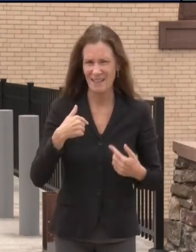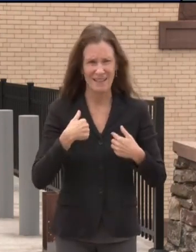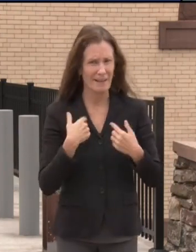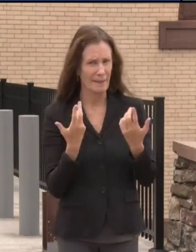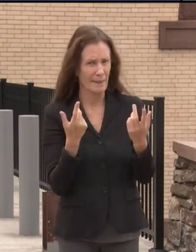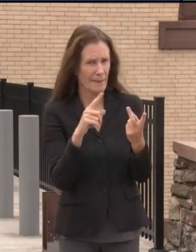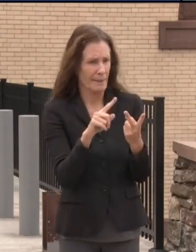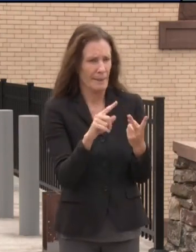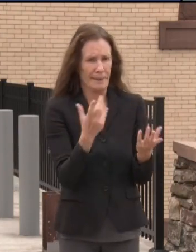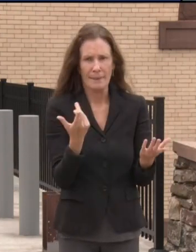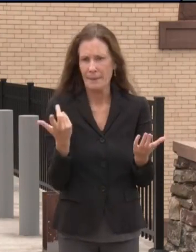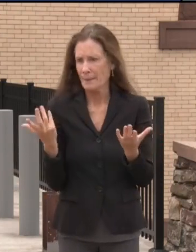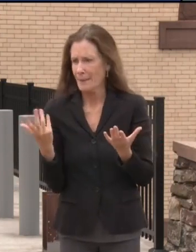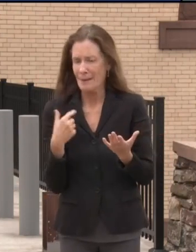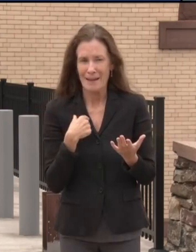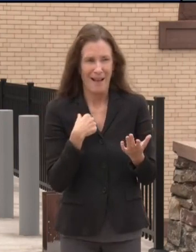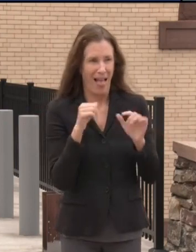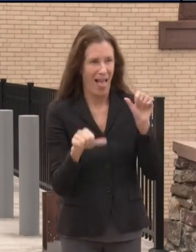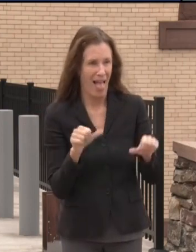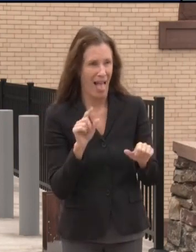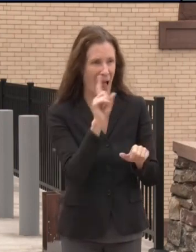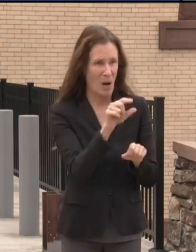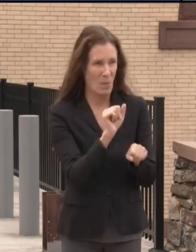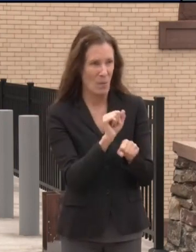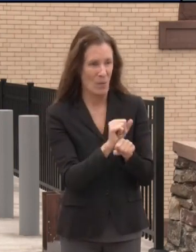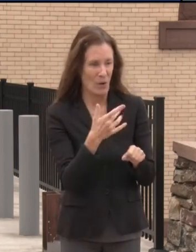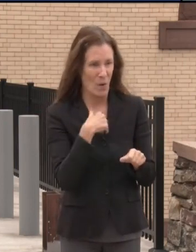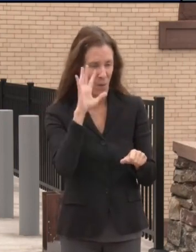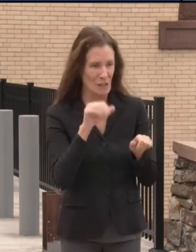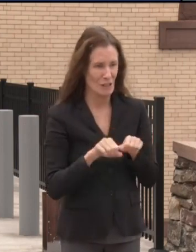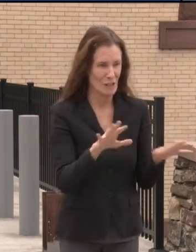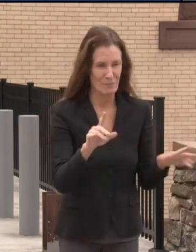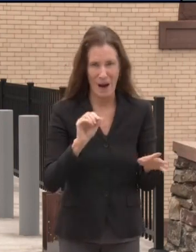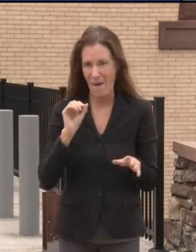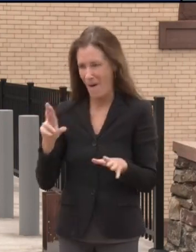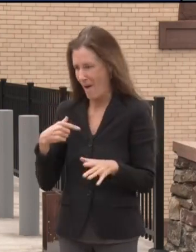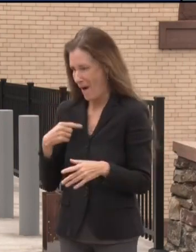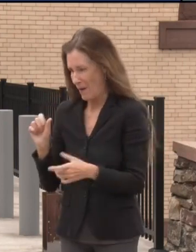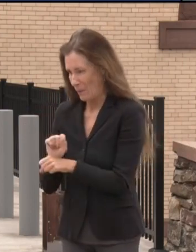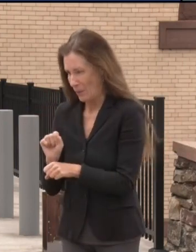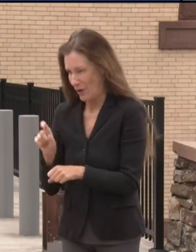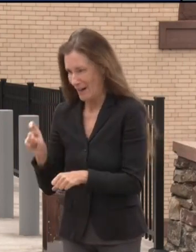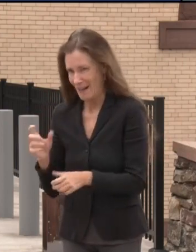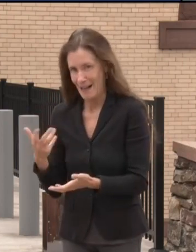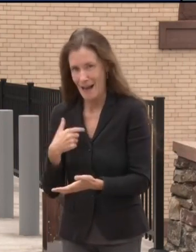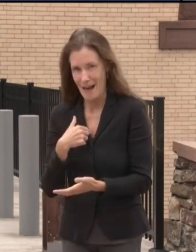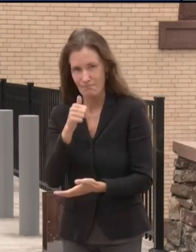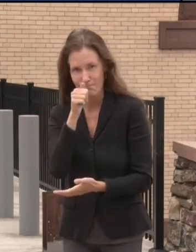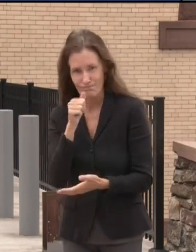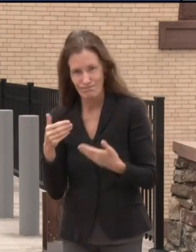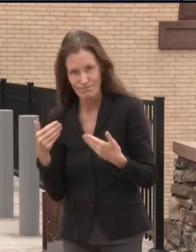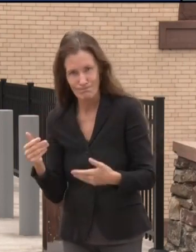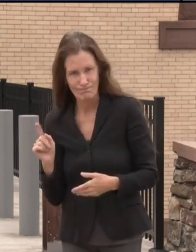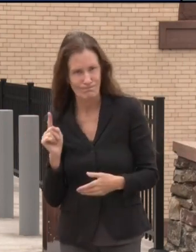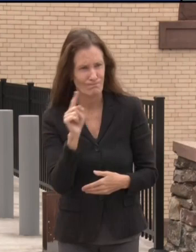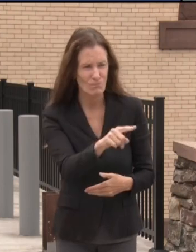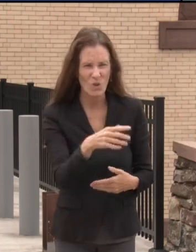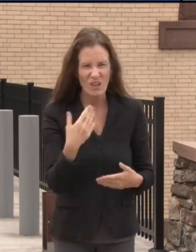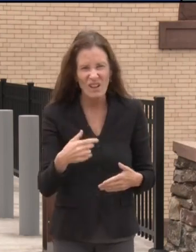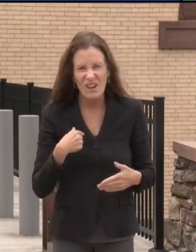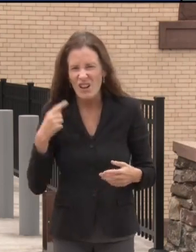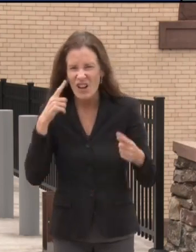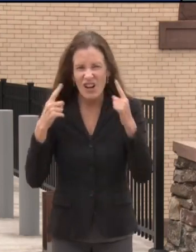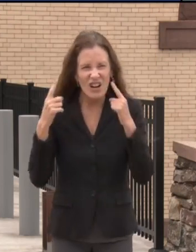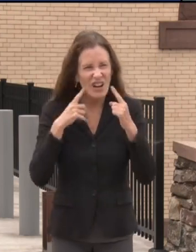job? We have heard a lot over the past few months about essential workers. Opponents of paid sick leave are